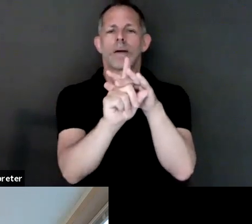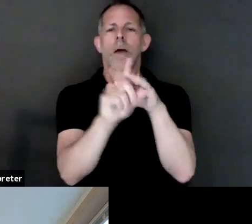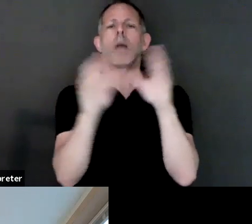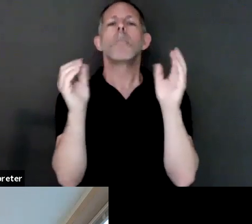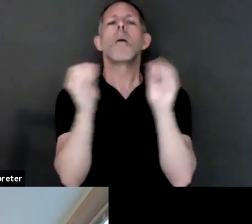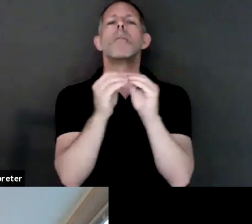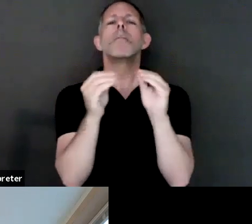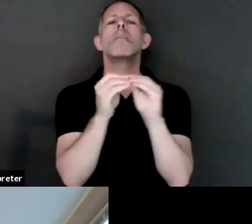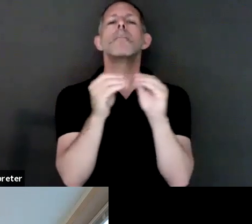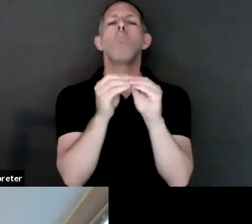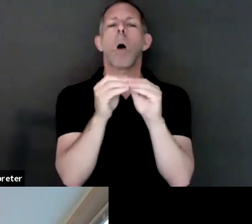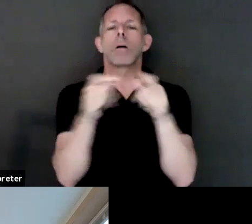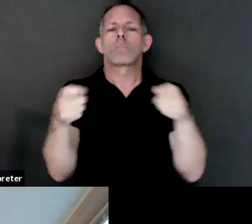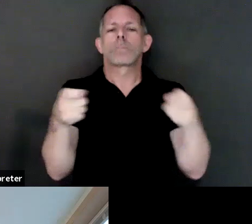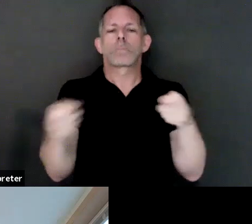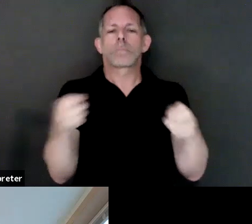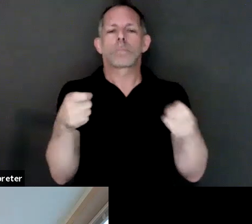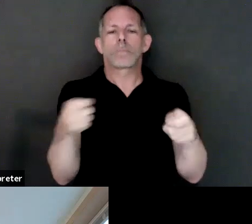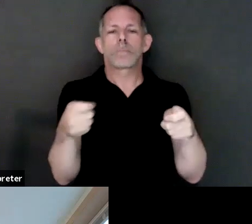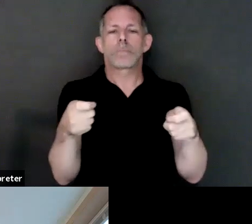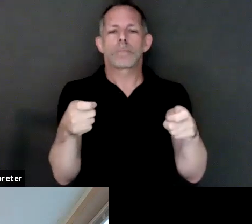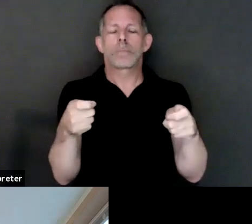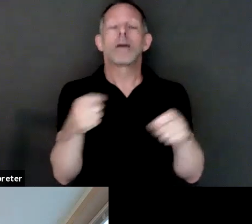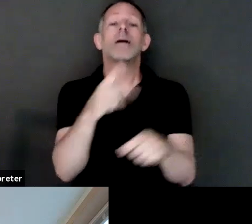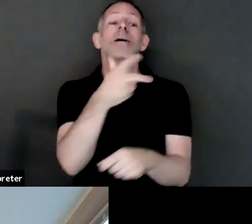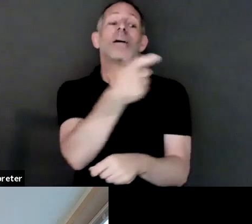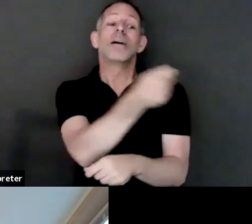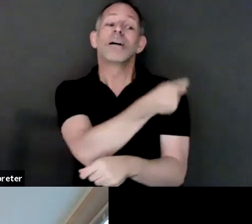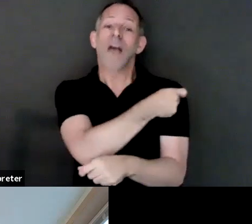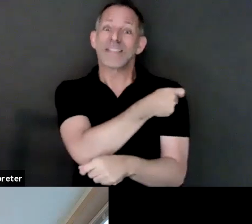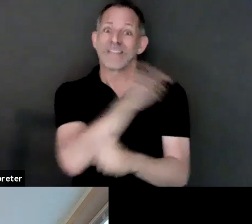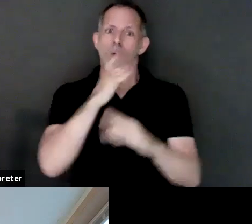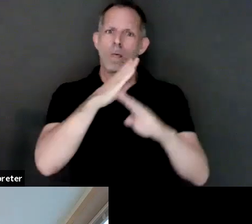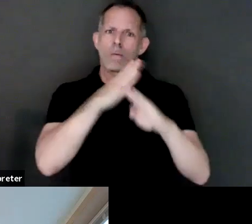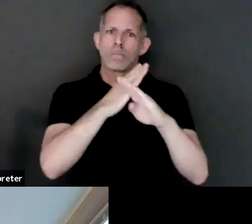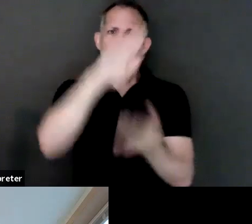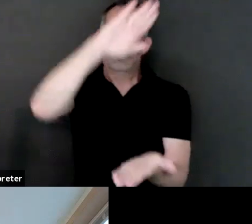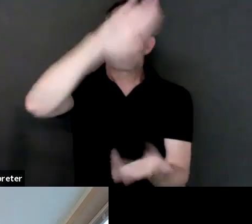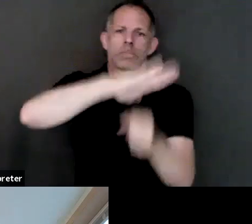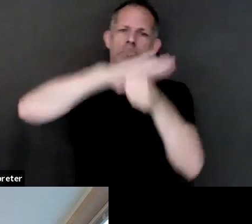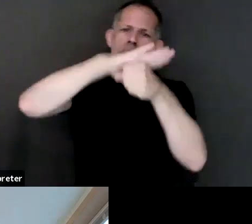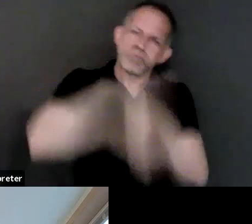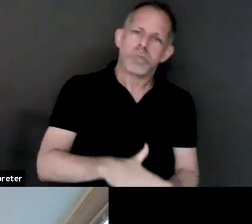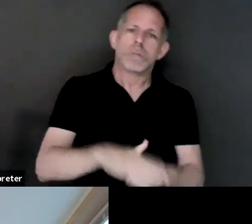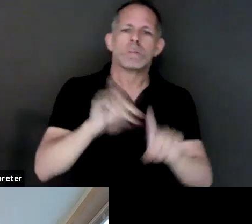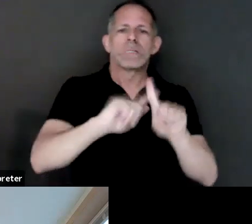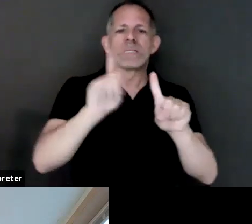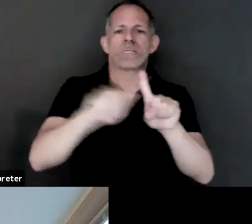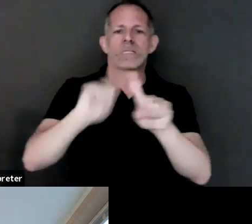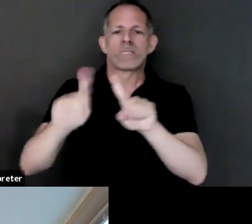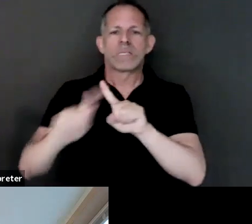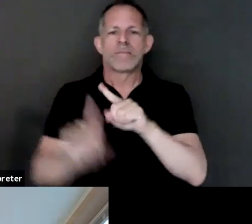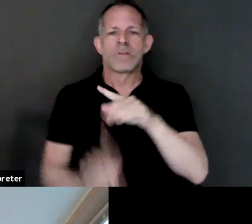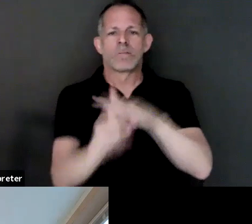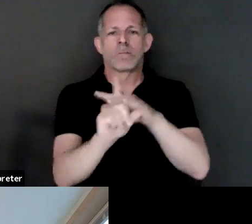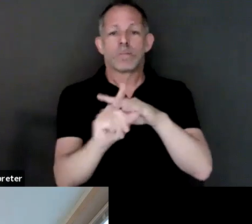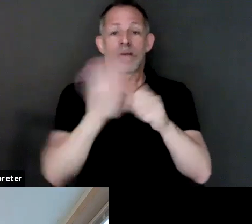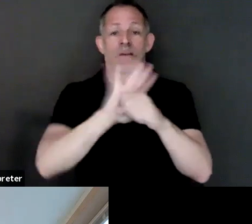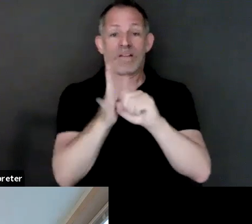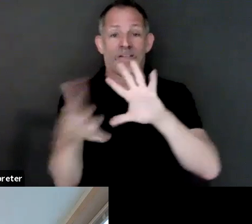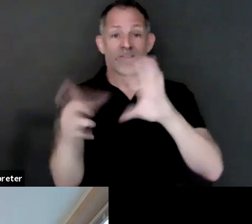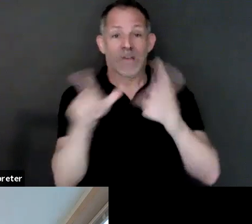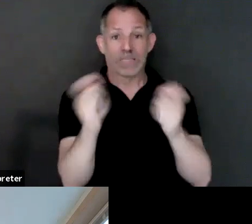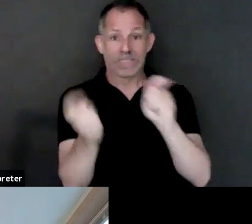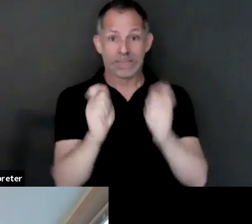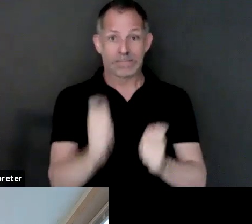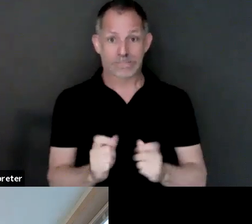effective, but not where it was before. So instead of thinking about vaccination or wearing a mask, we really have to change